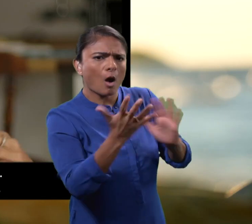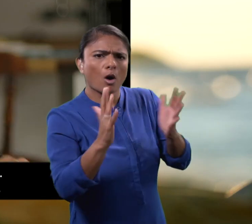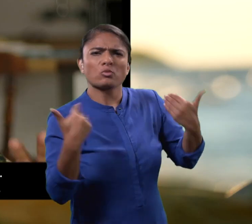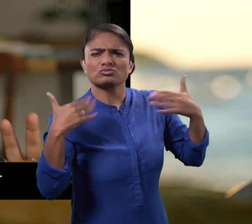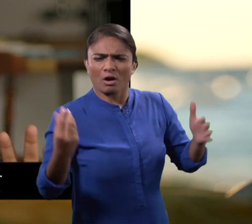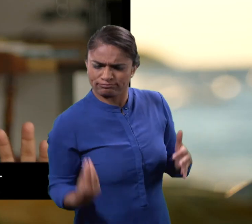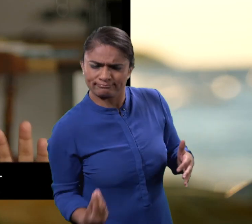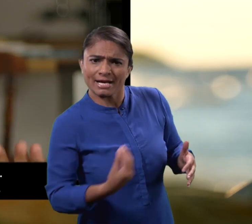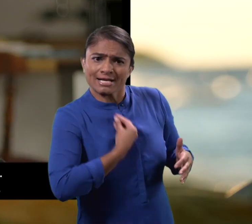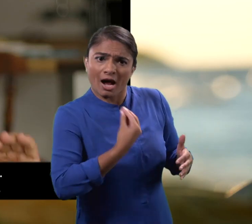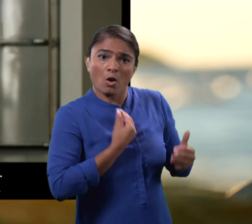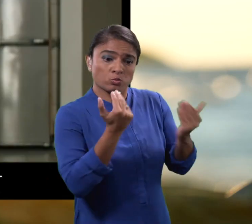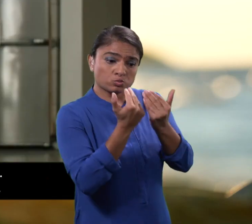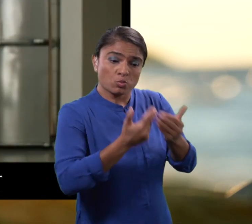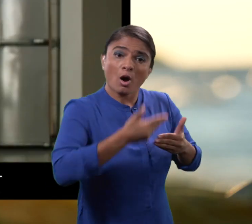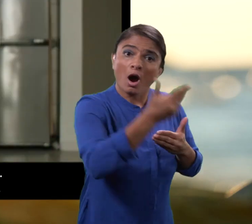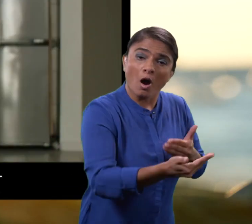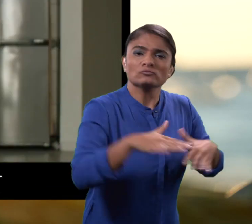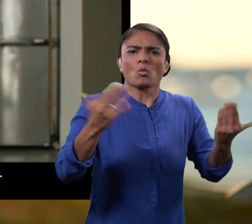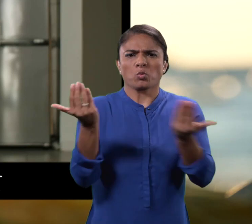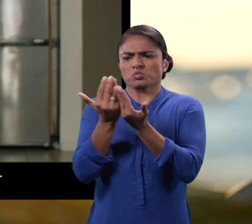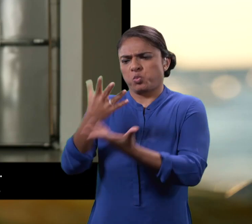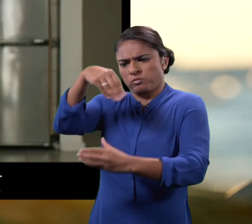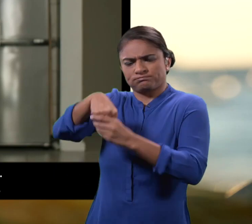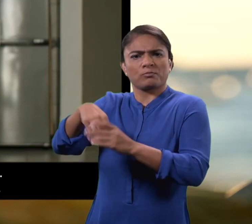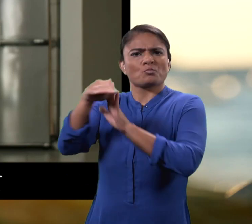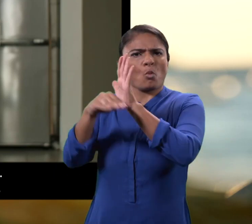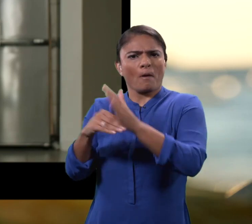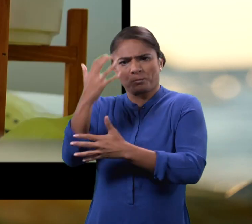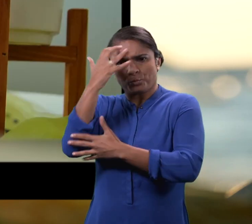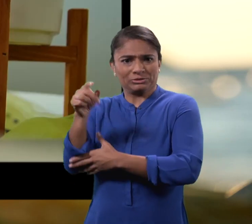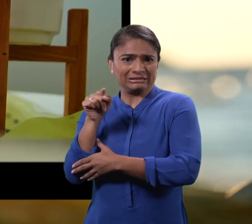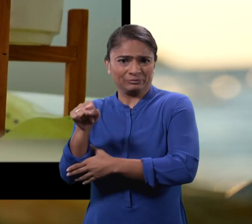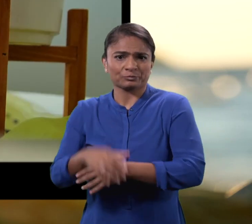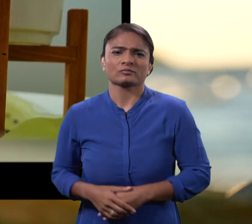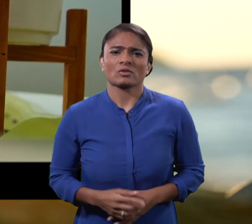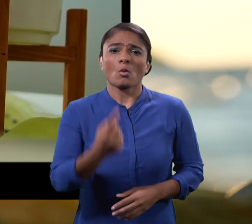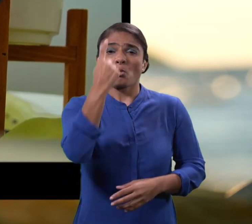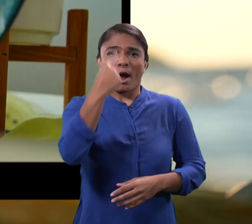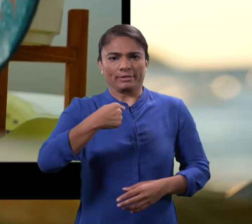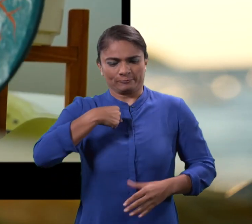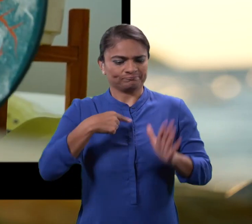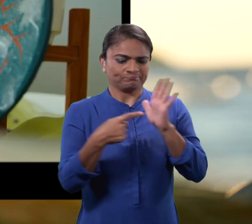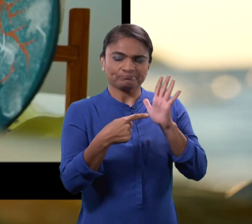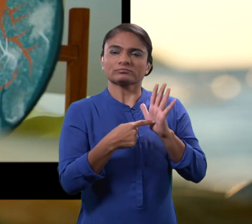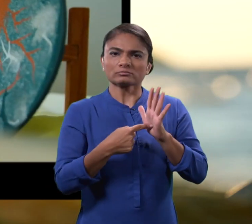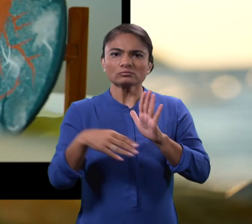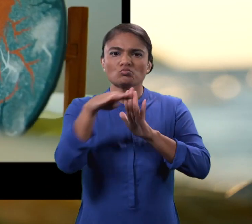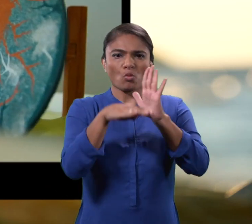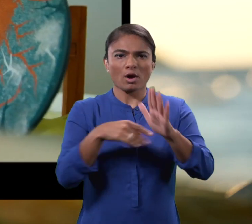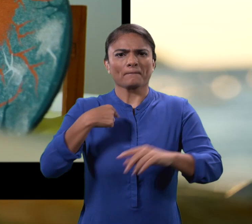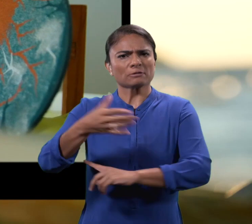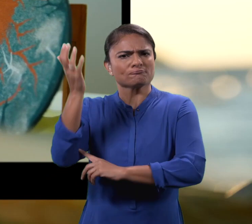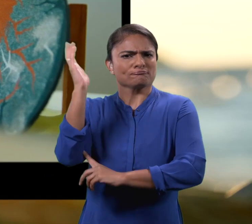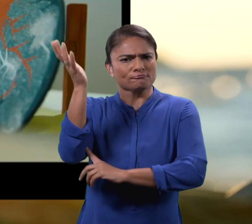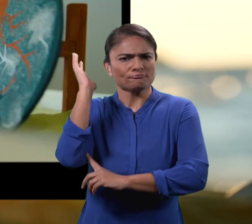children start from a very young age, after school or within the school system. One of the things that I